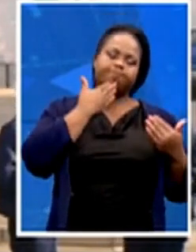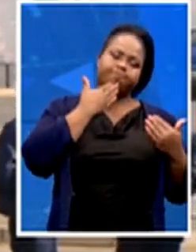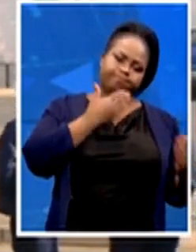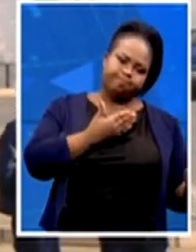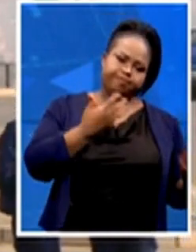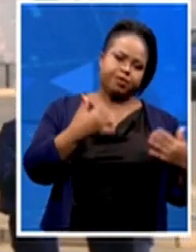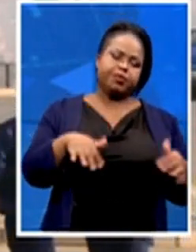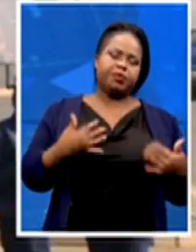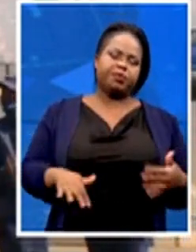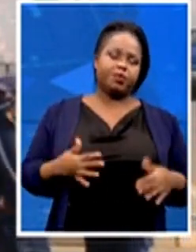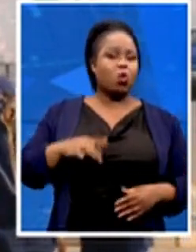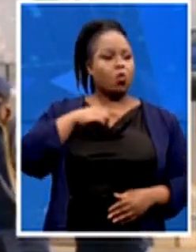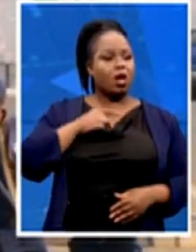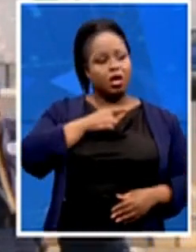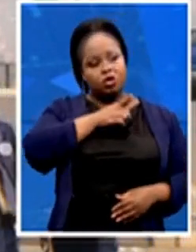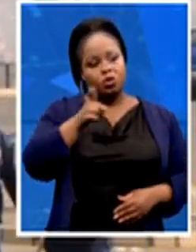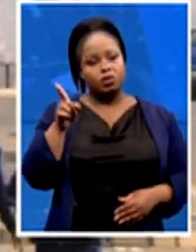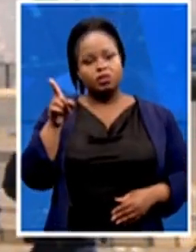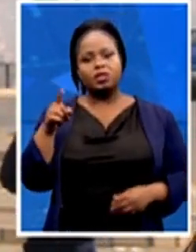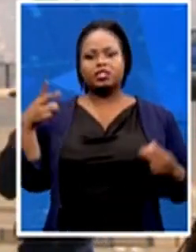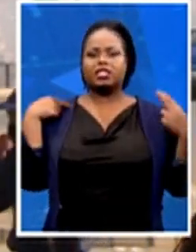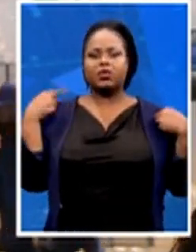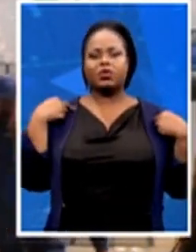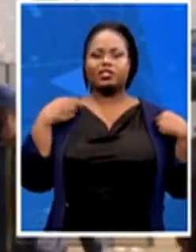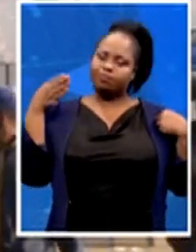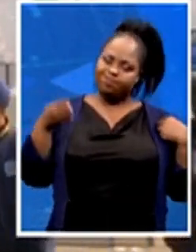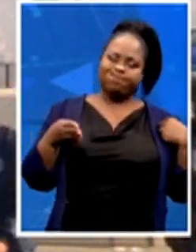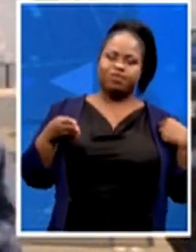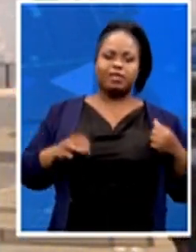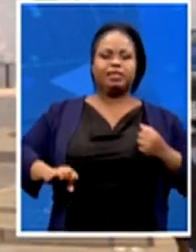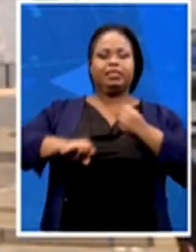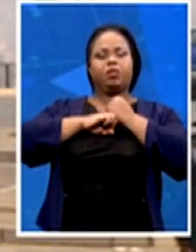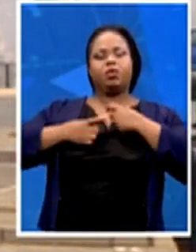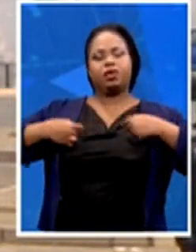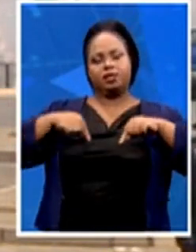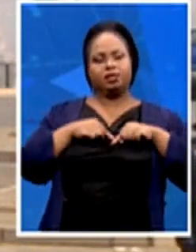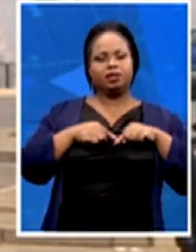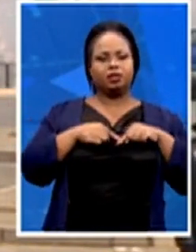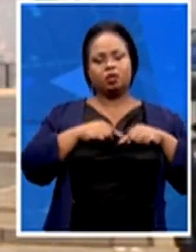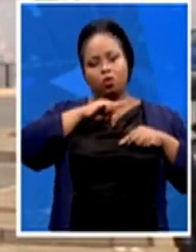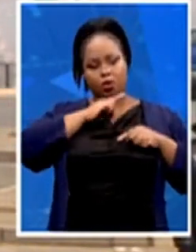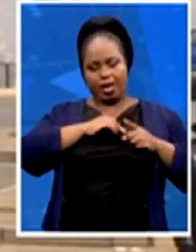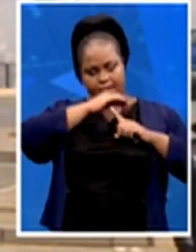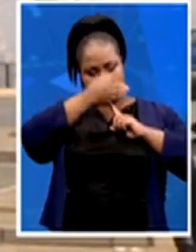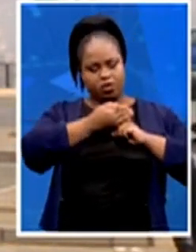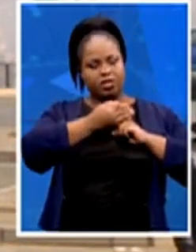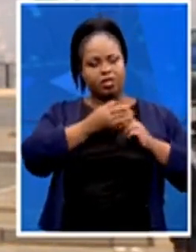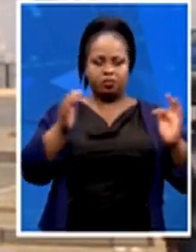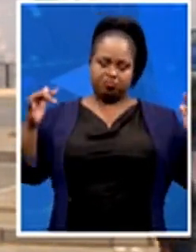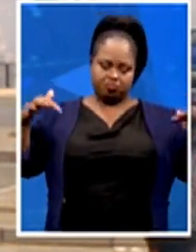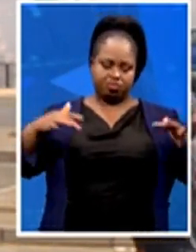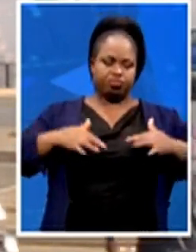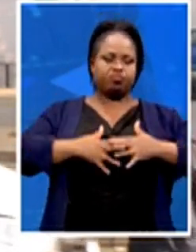were behind and then helping us to make sure that we come together, we beef up security to make